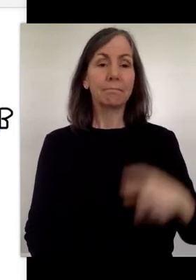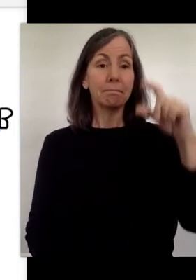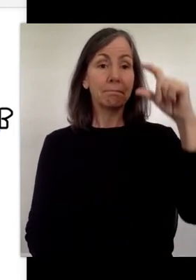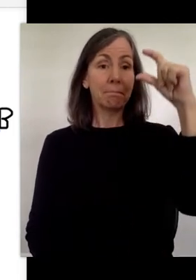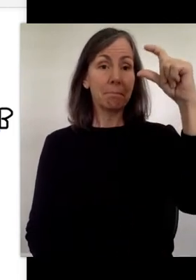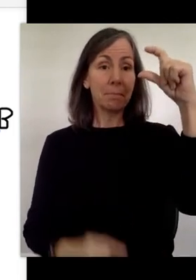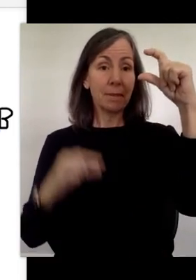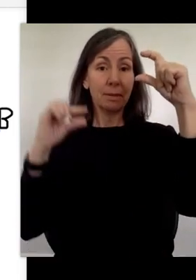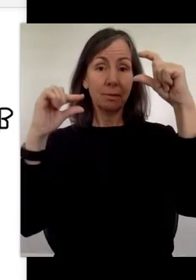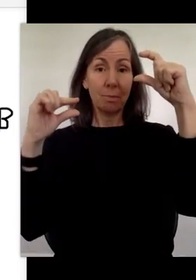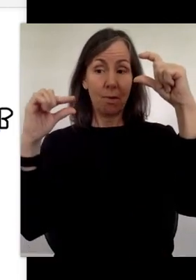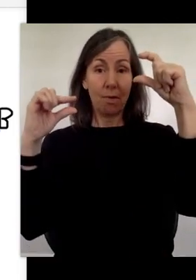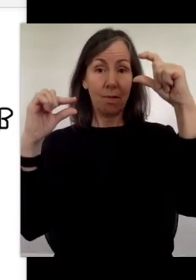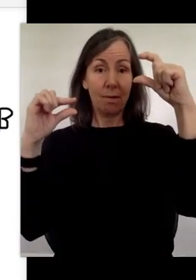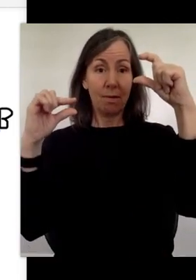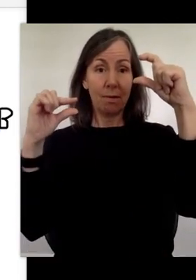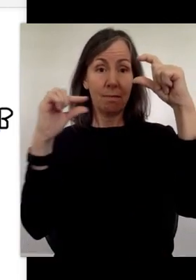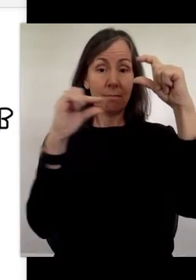Capital,